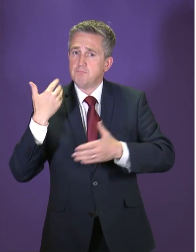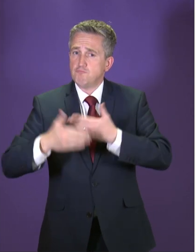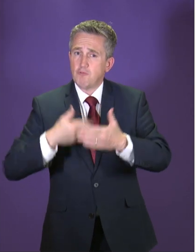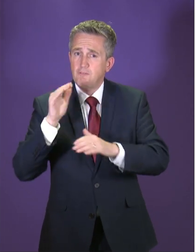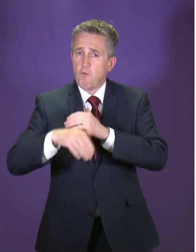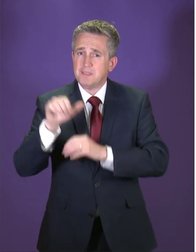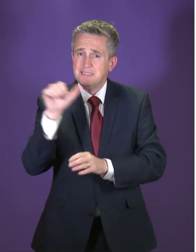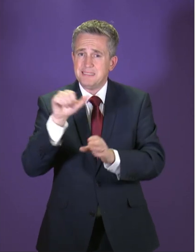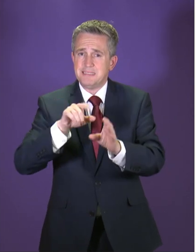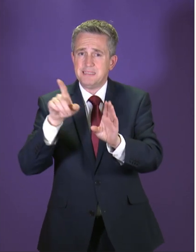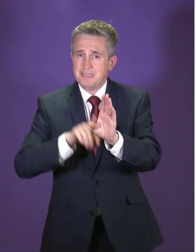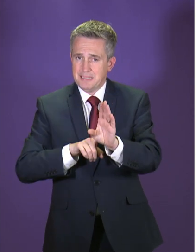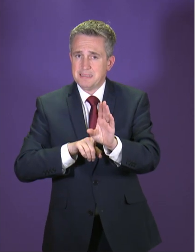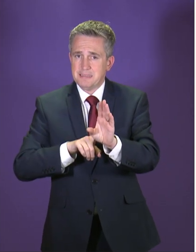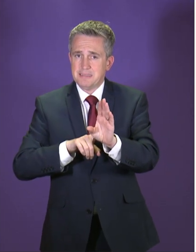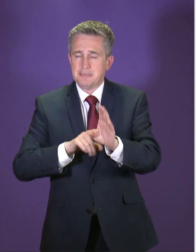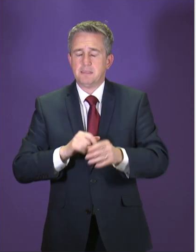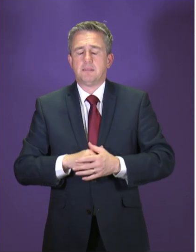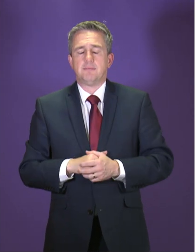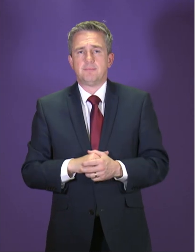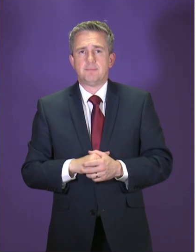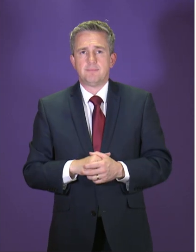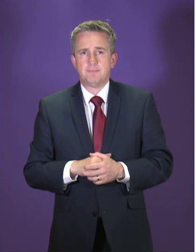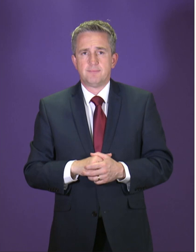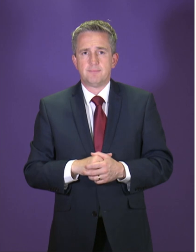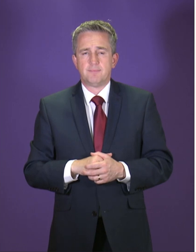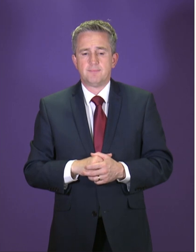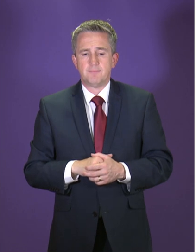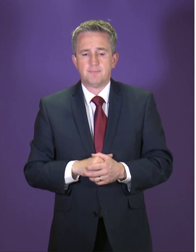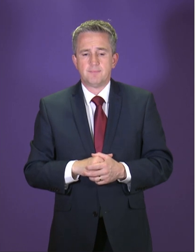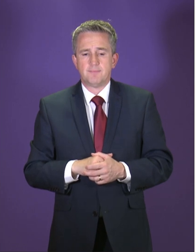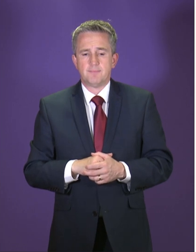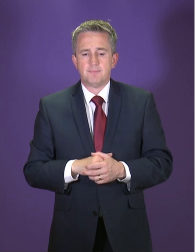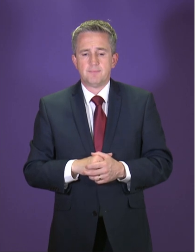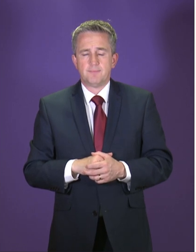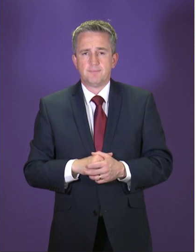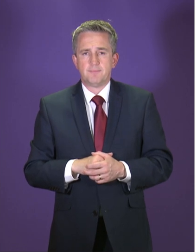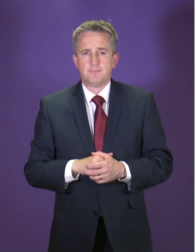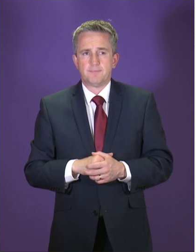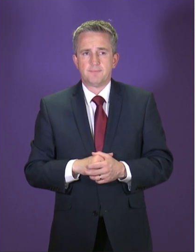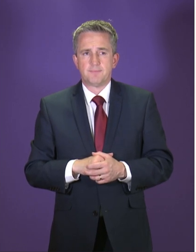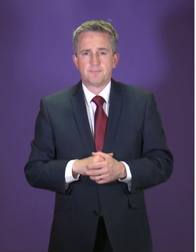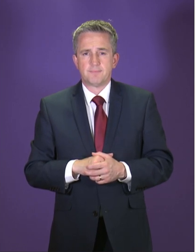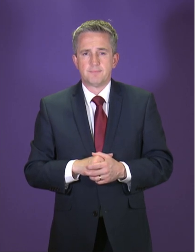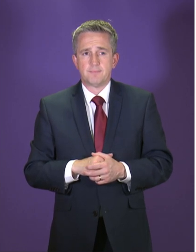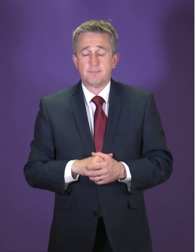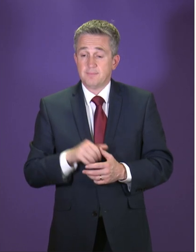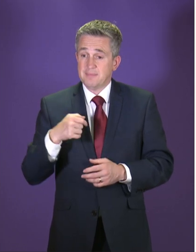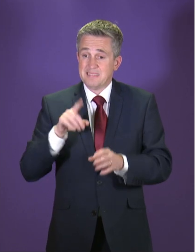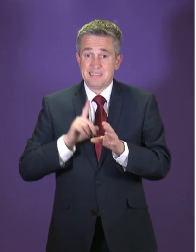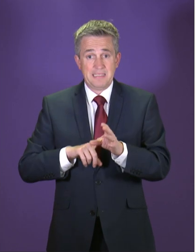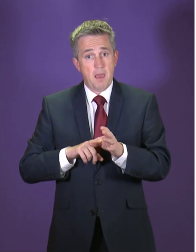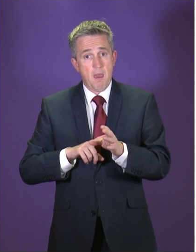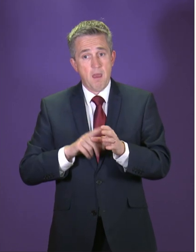years. And this year we conducted a very profound economic